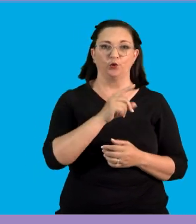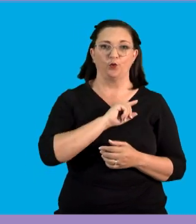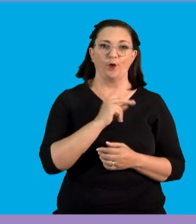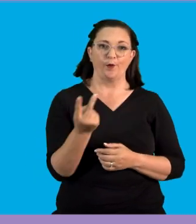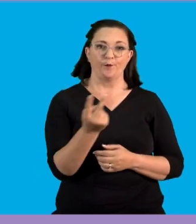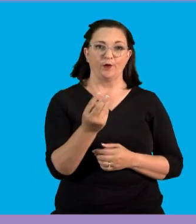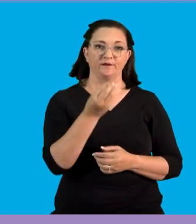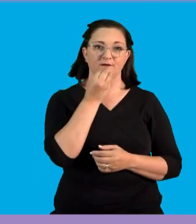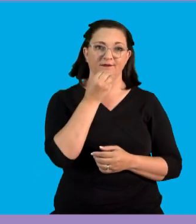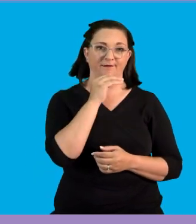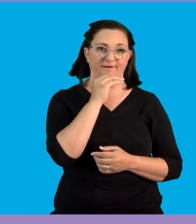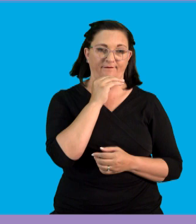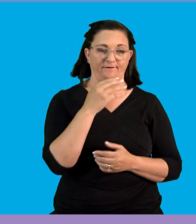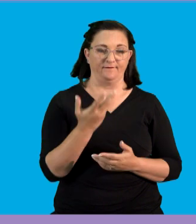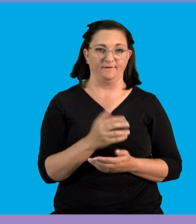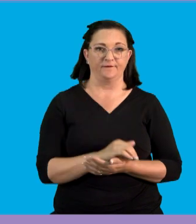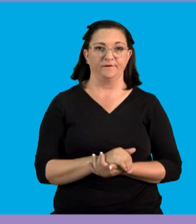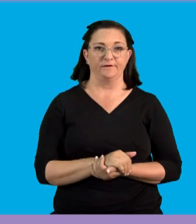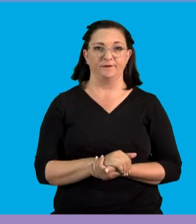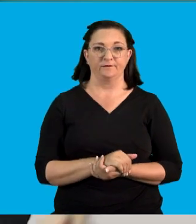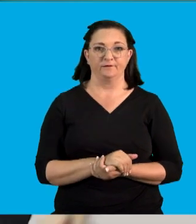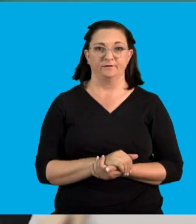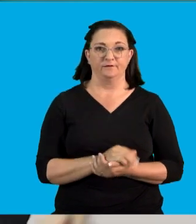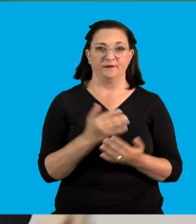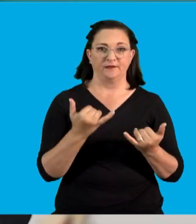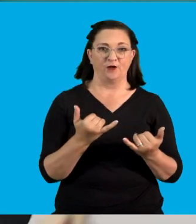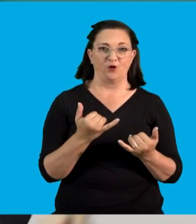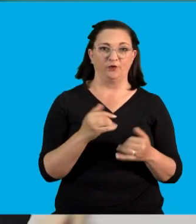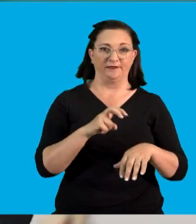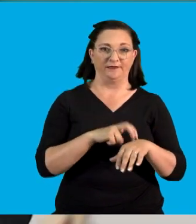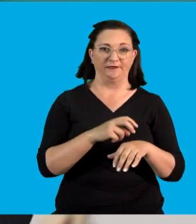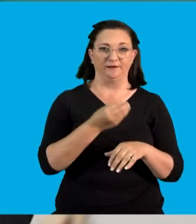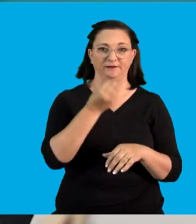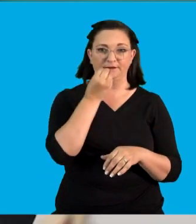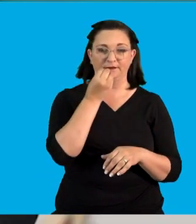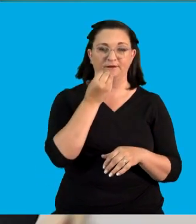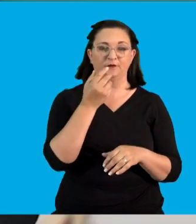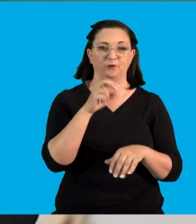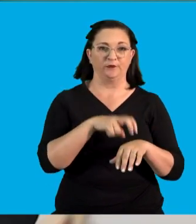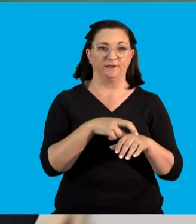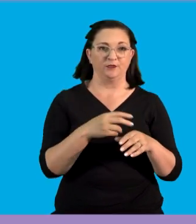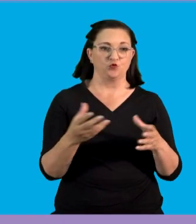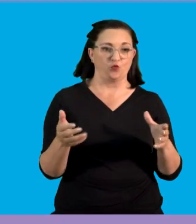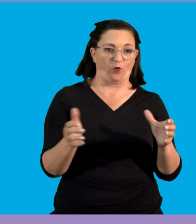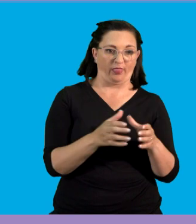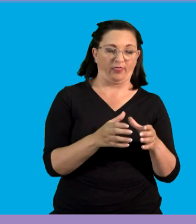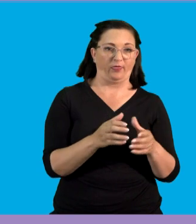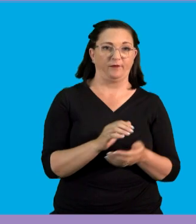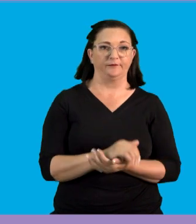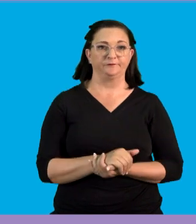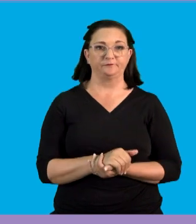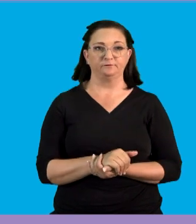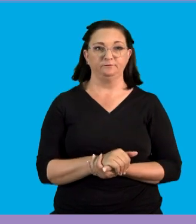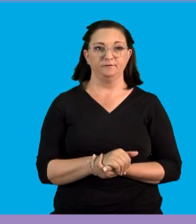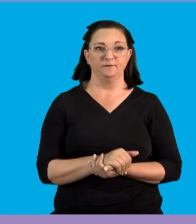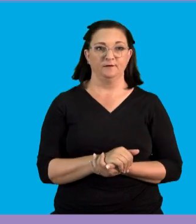get enough? So for us to find out how much pizza they must order, we need to know how much they eat put together. So that is simple.